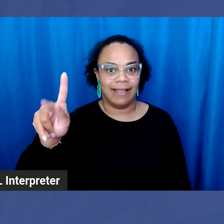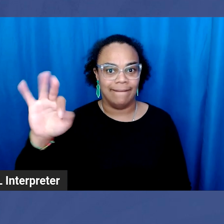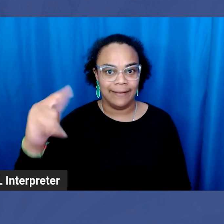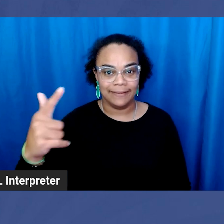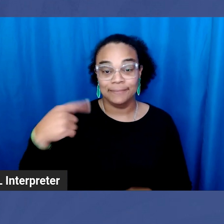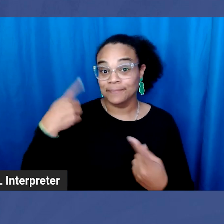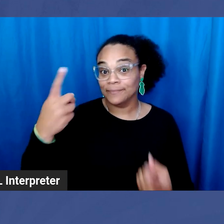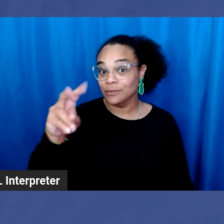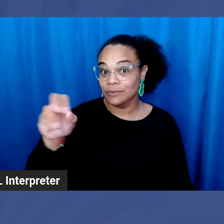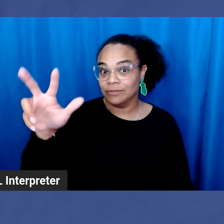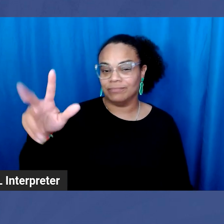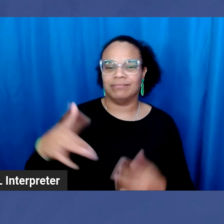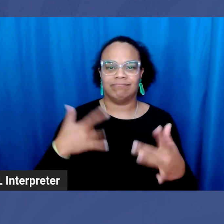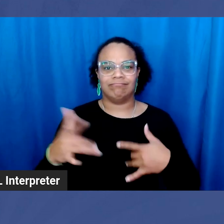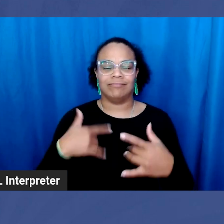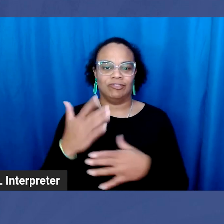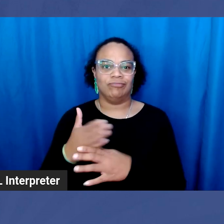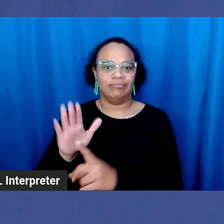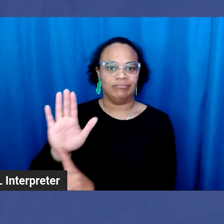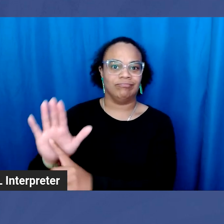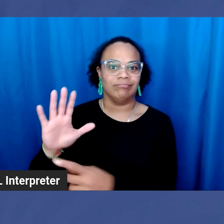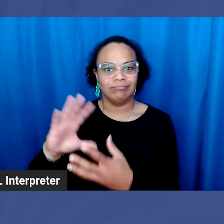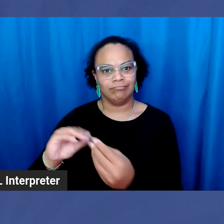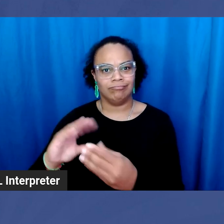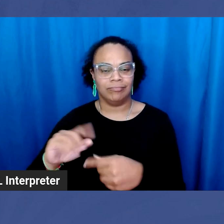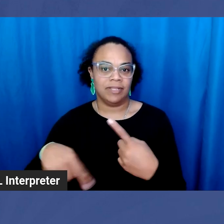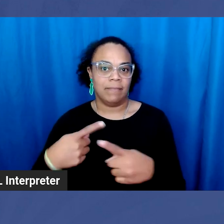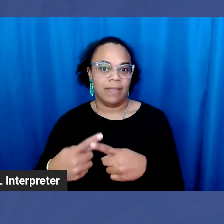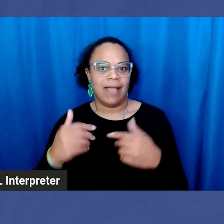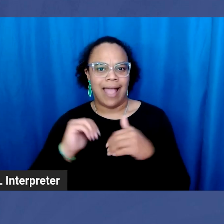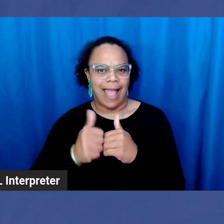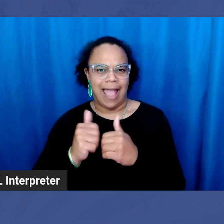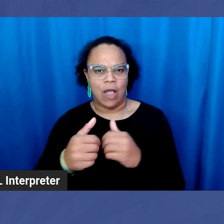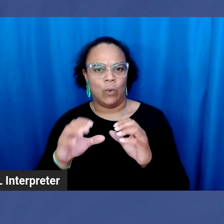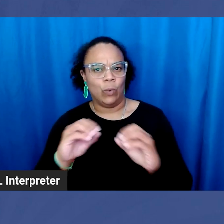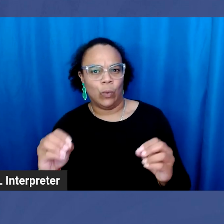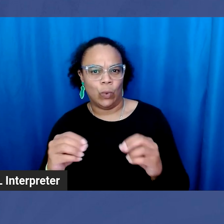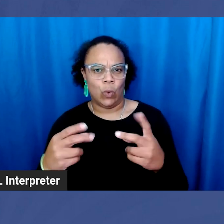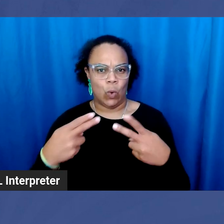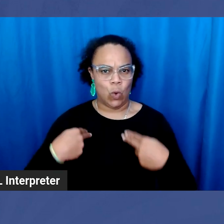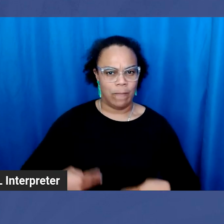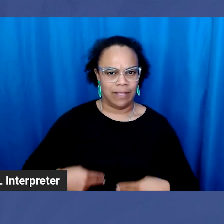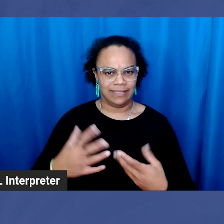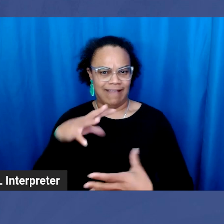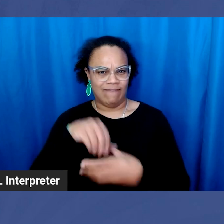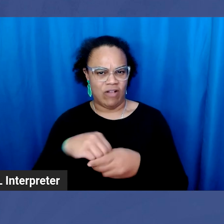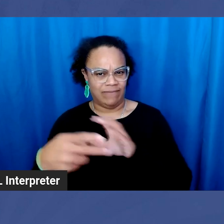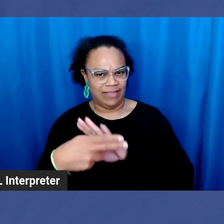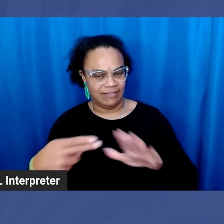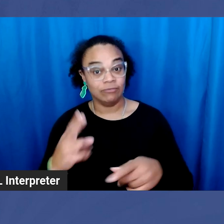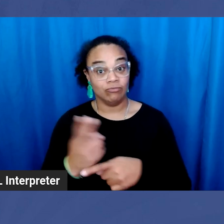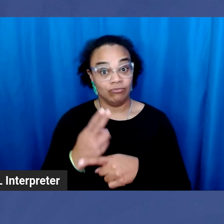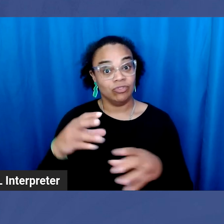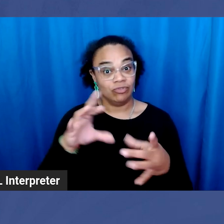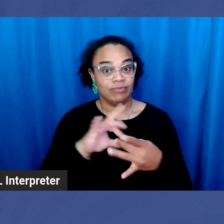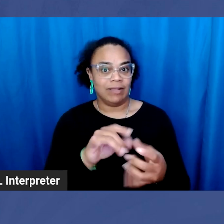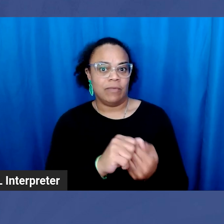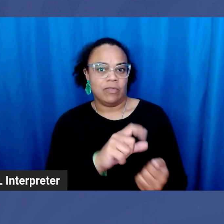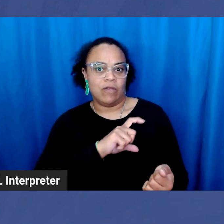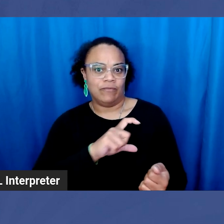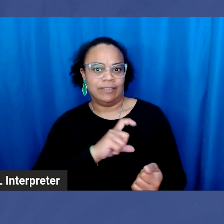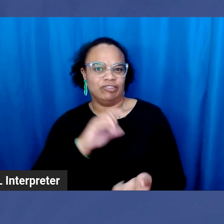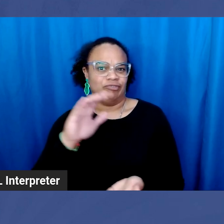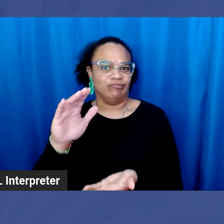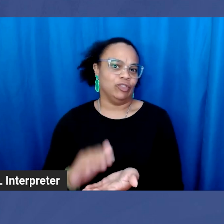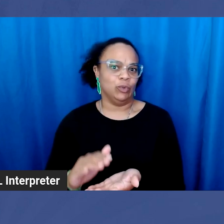now share M's audio piece on how the No Humans Involved label has been used among law enforcement to minimize the murder of sex workers. A